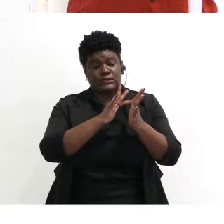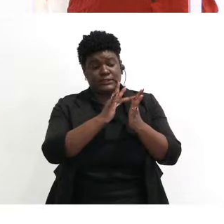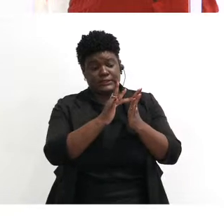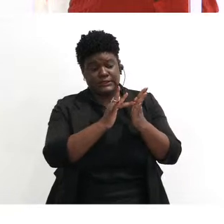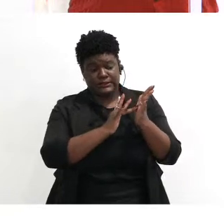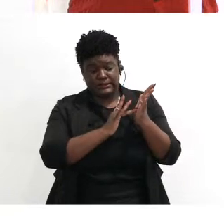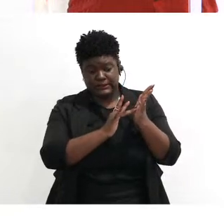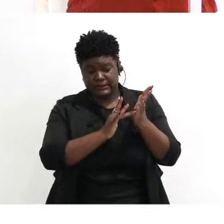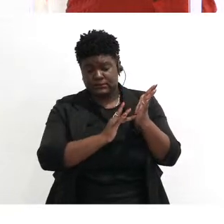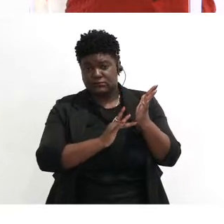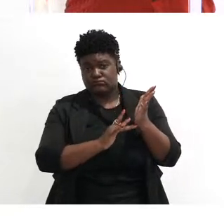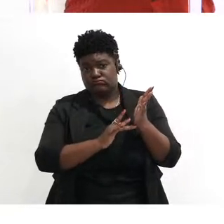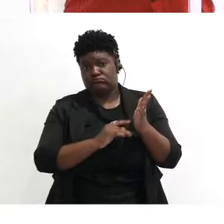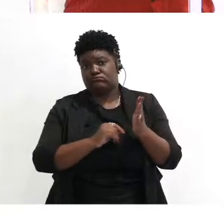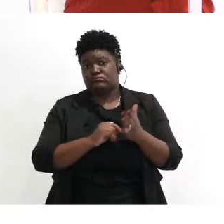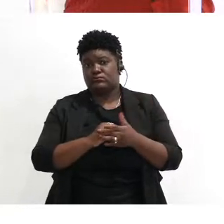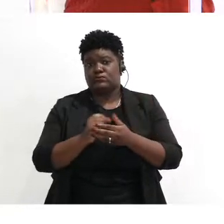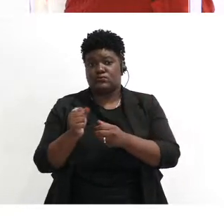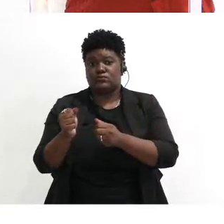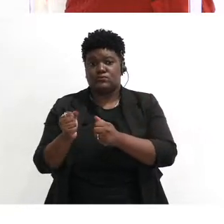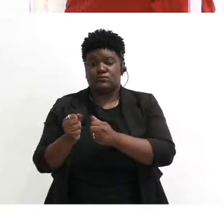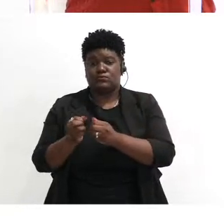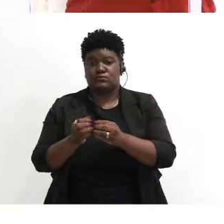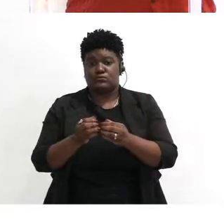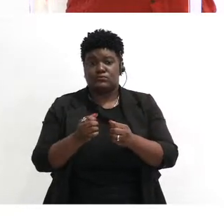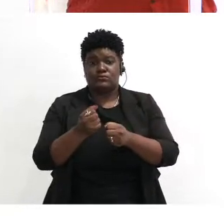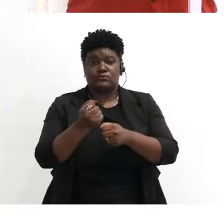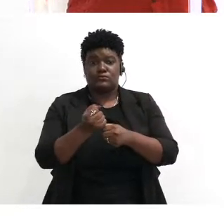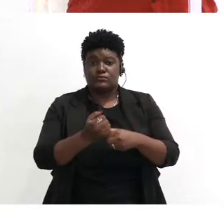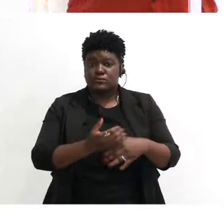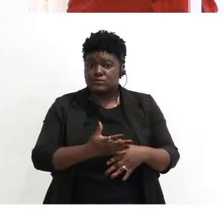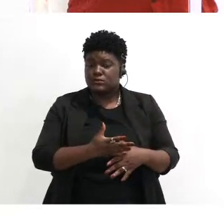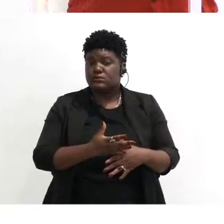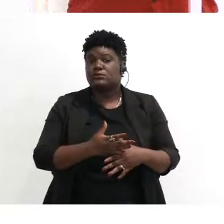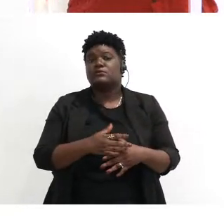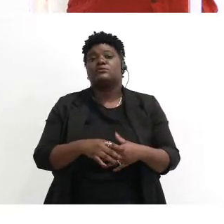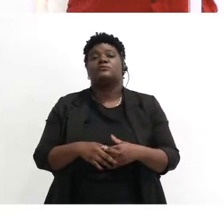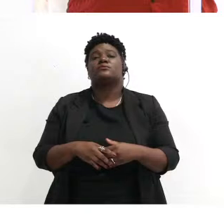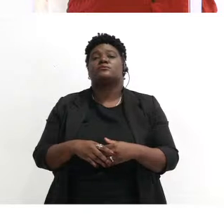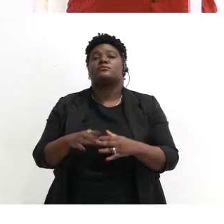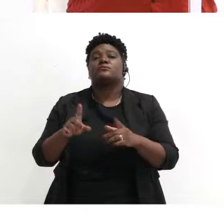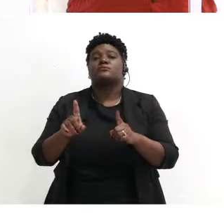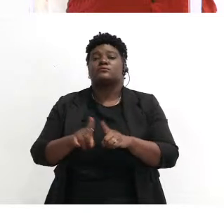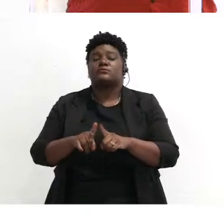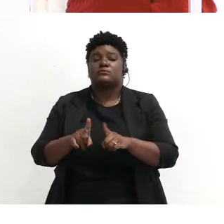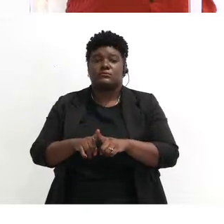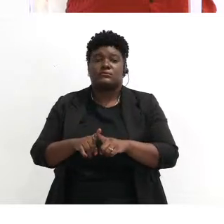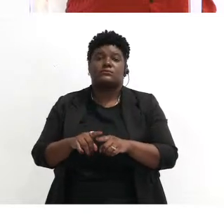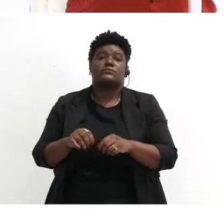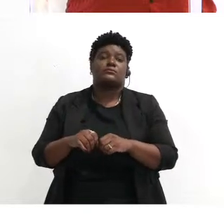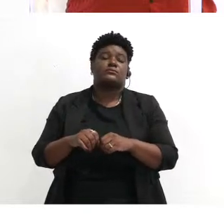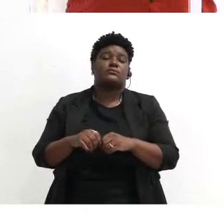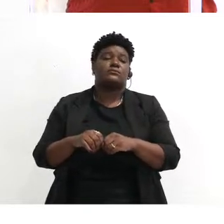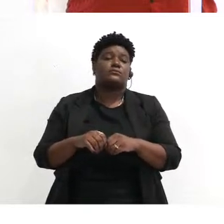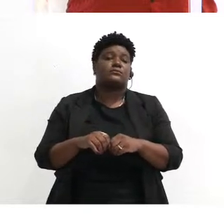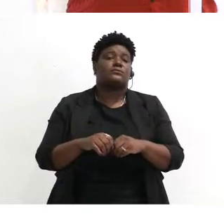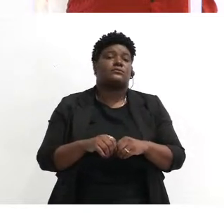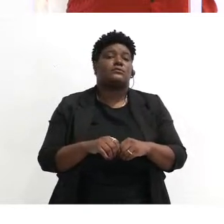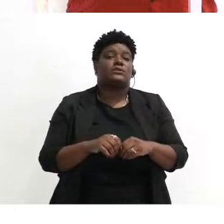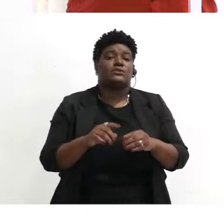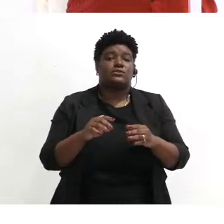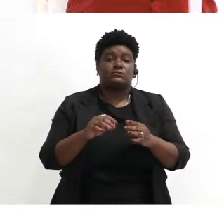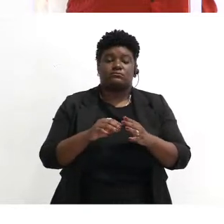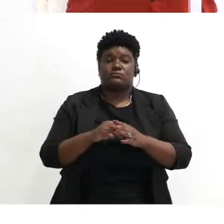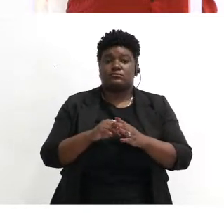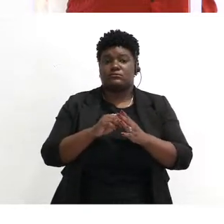smaller wavelengths so you can print smaller lines and spaces and transistor contacts, etc.